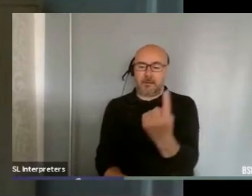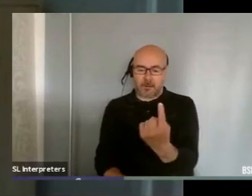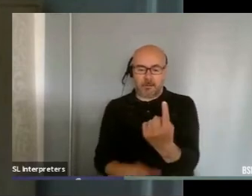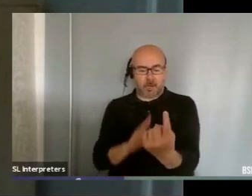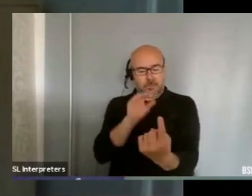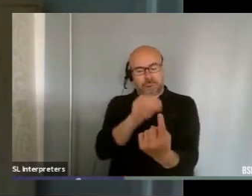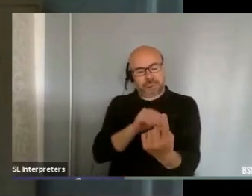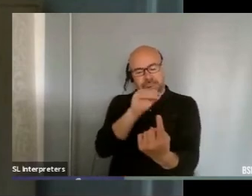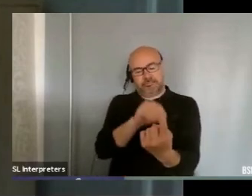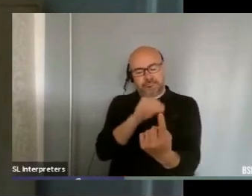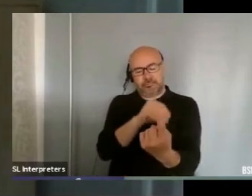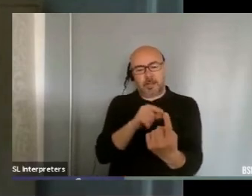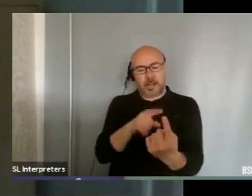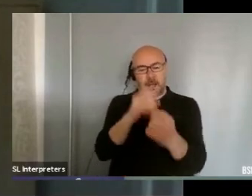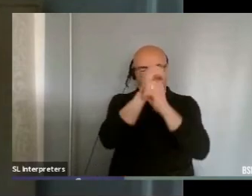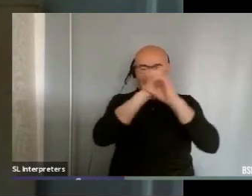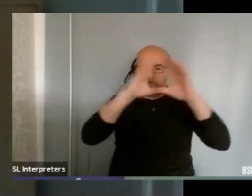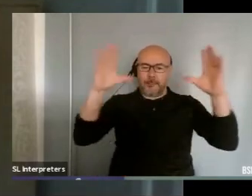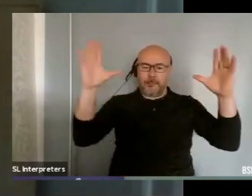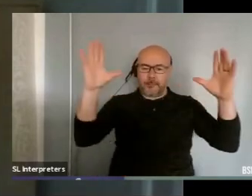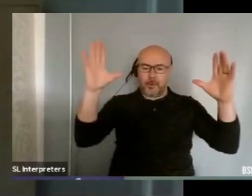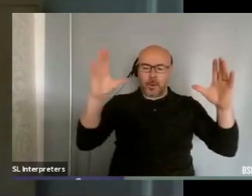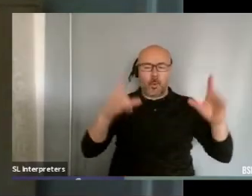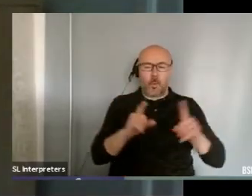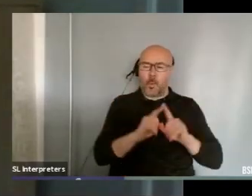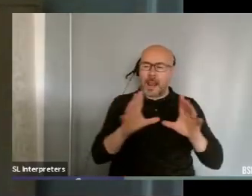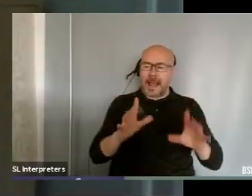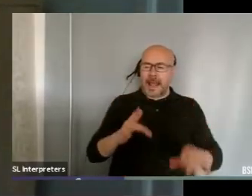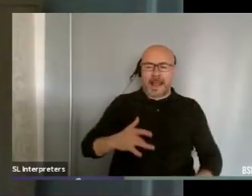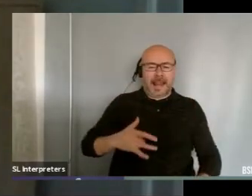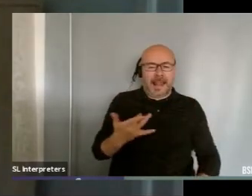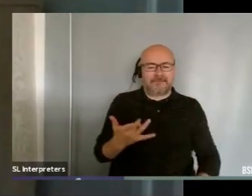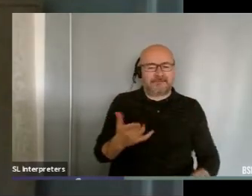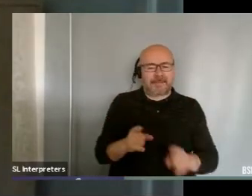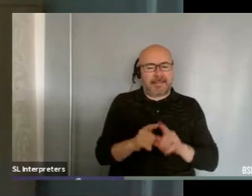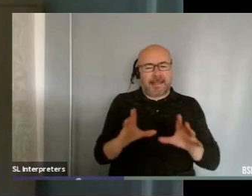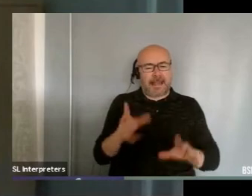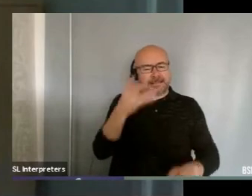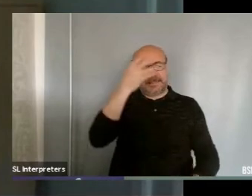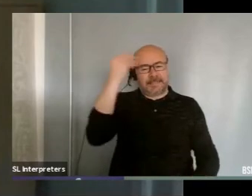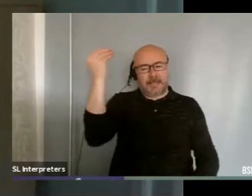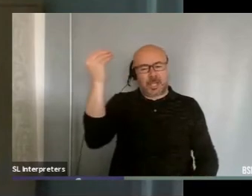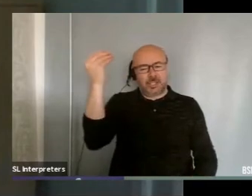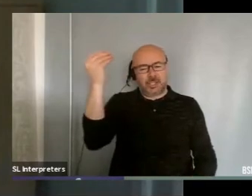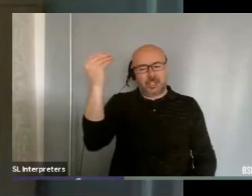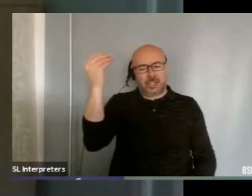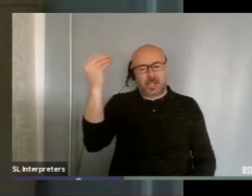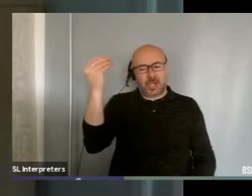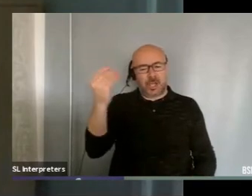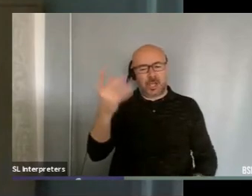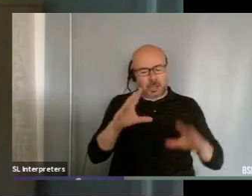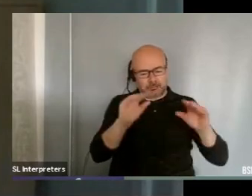learn to really embrace what's possible in terms of someone living with dementia, to get a real, make a transition through that and